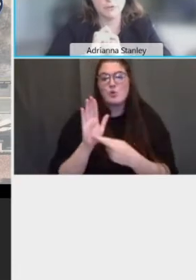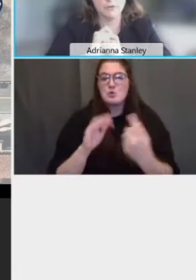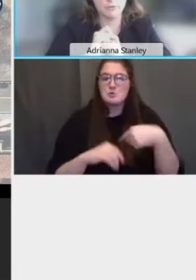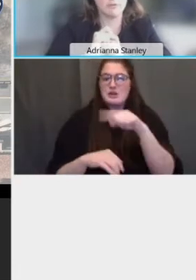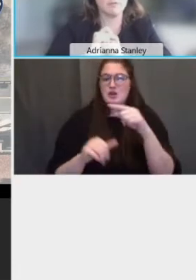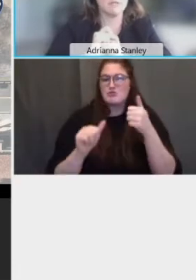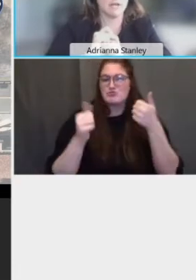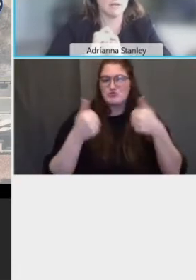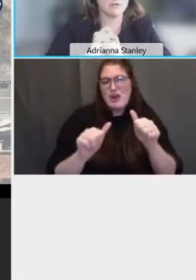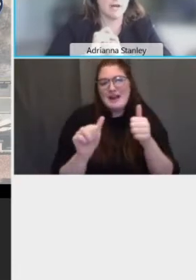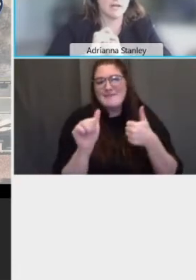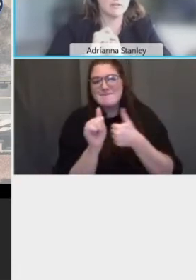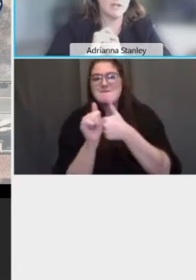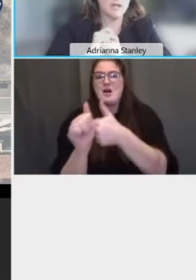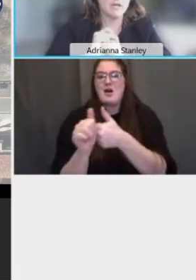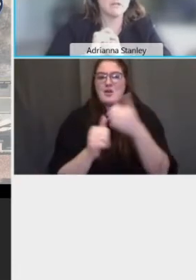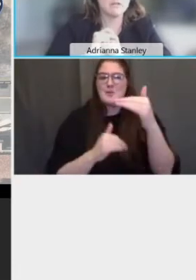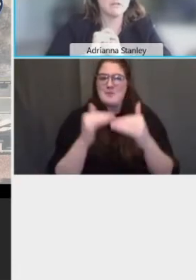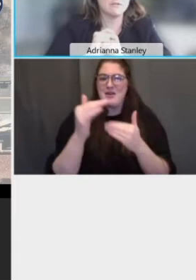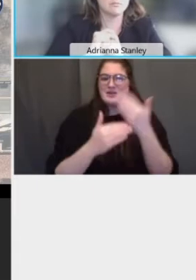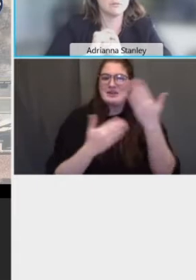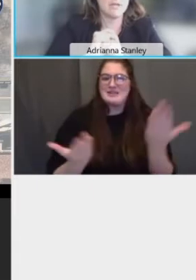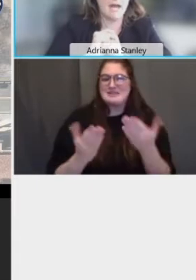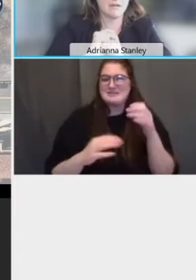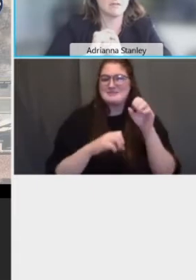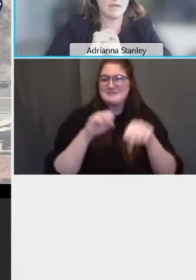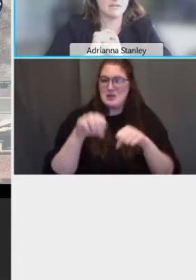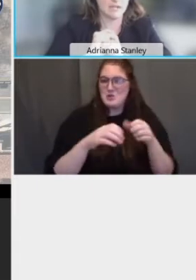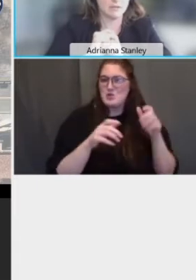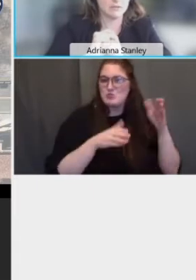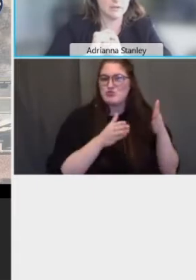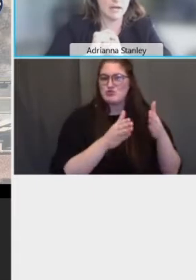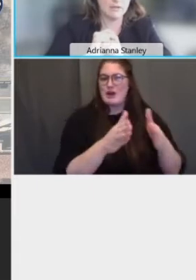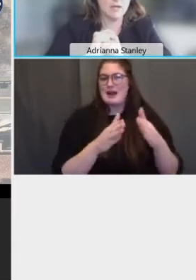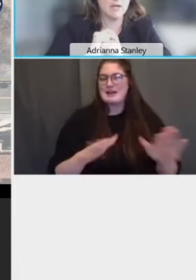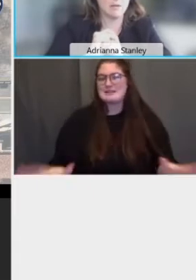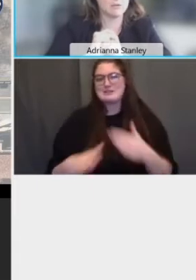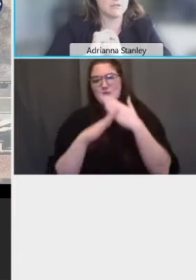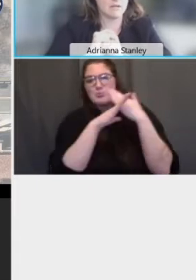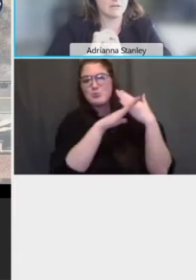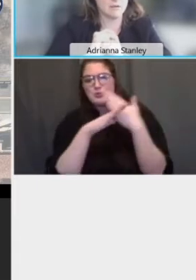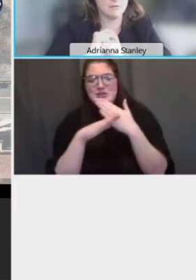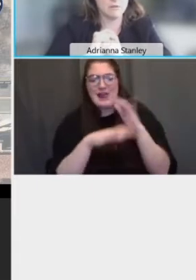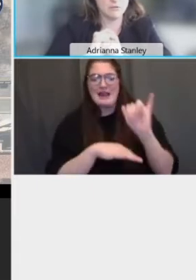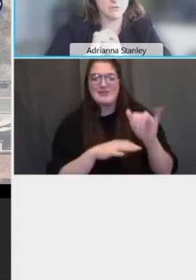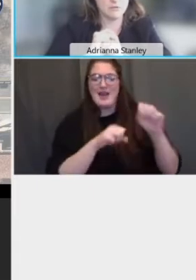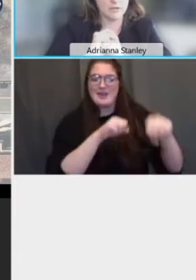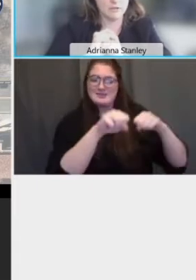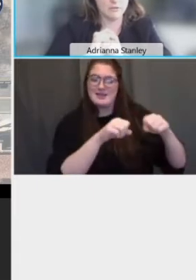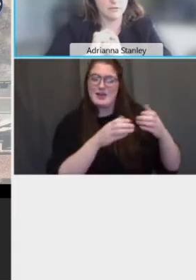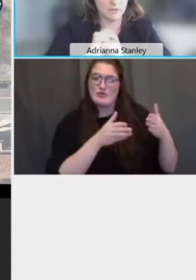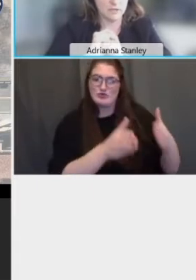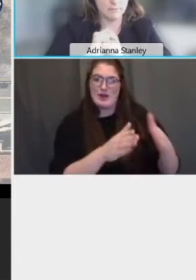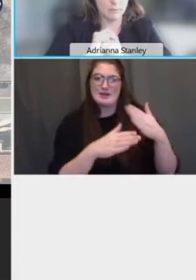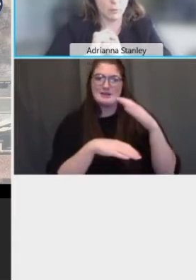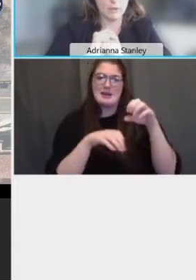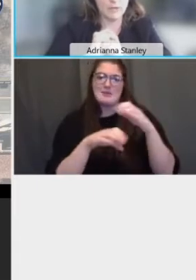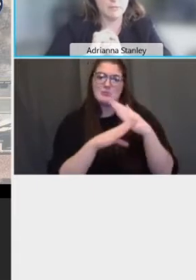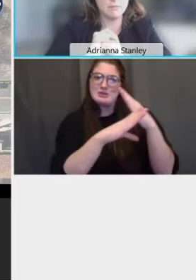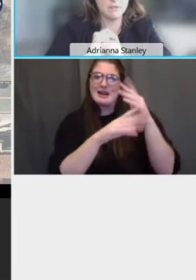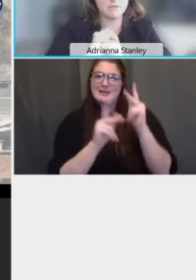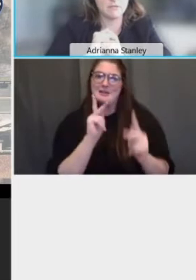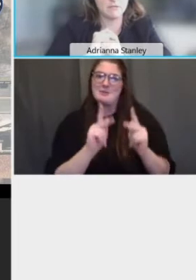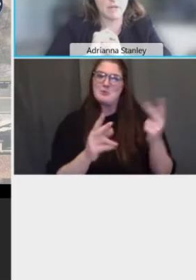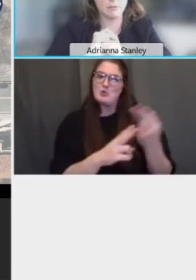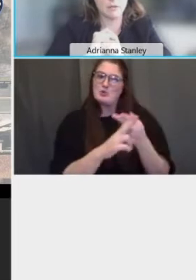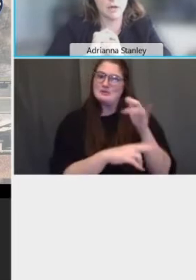when we're building one of these cycle tracks is to protect that cycle track and protect all of the users that are using it. What